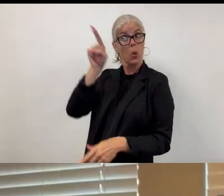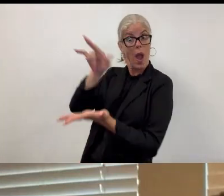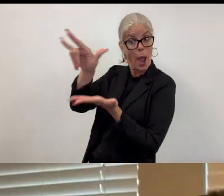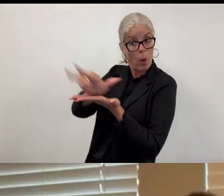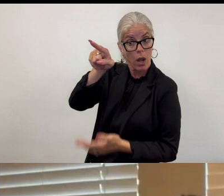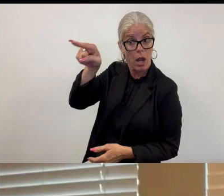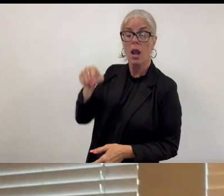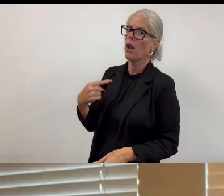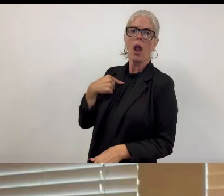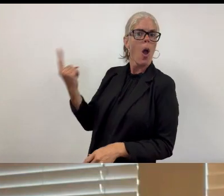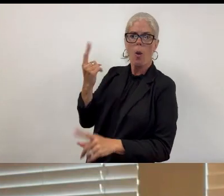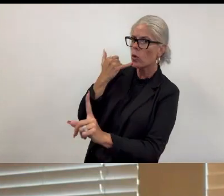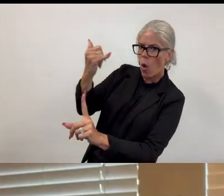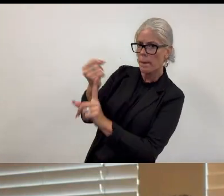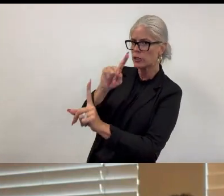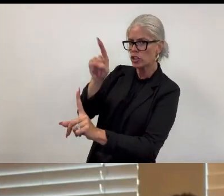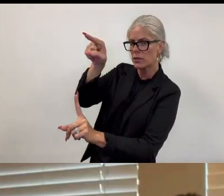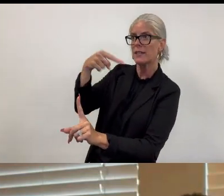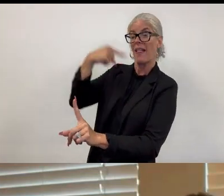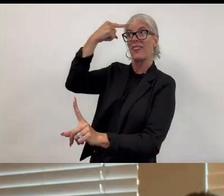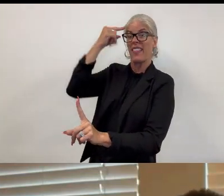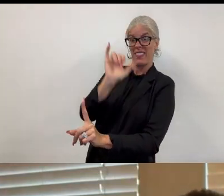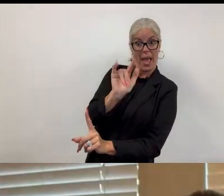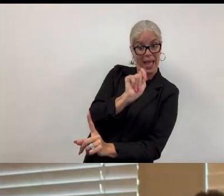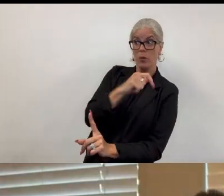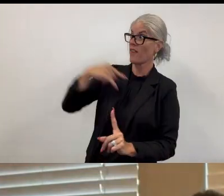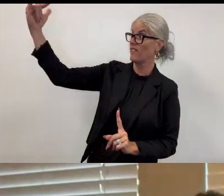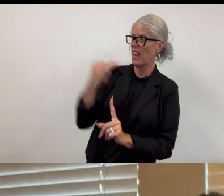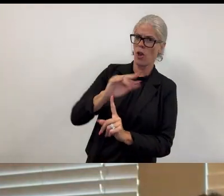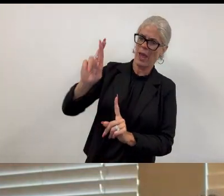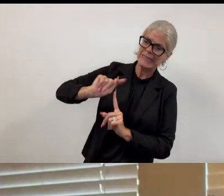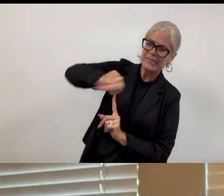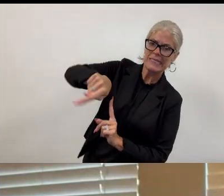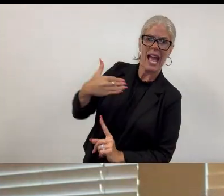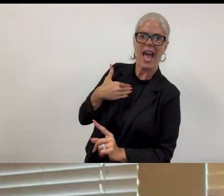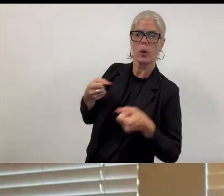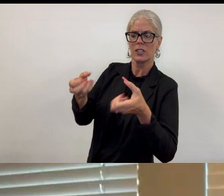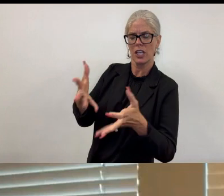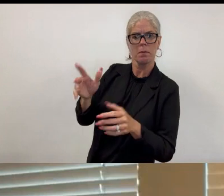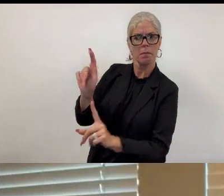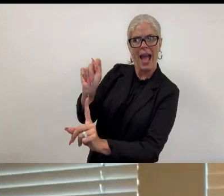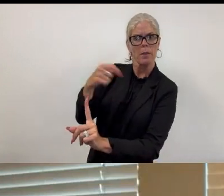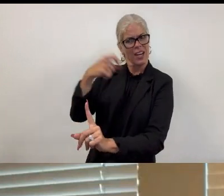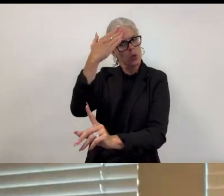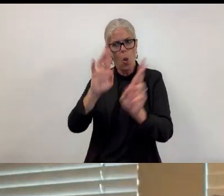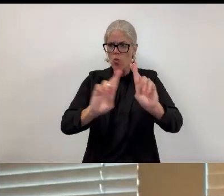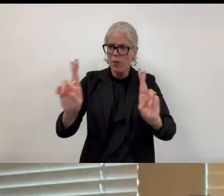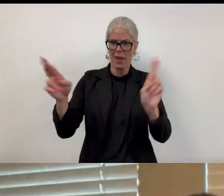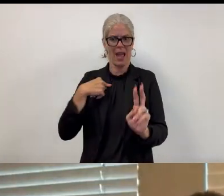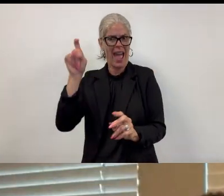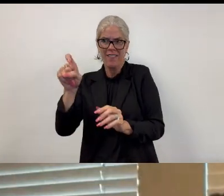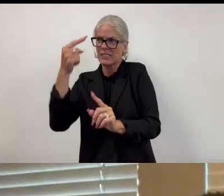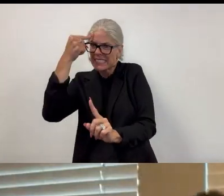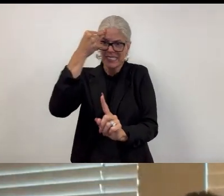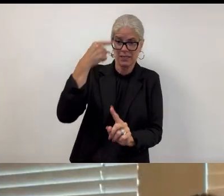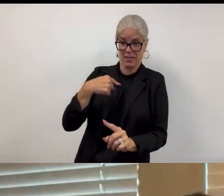accessible restrooms. If I'm going to an airport, I'm almost always identifying, like, okay, if I'm flying back home out of the same airport, then I know that's where